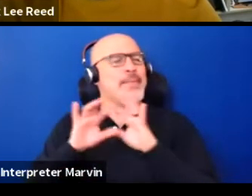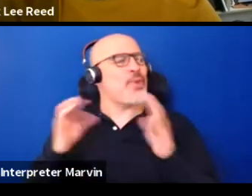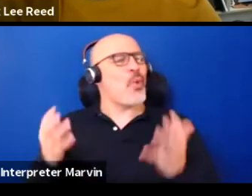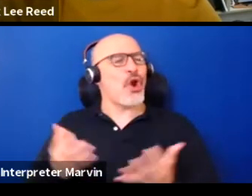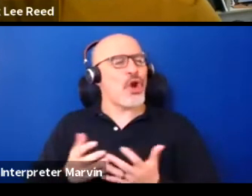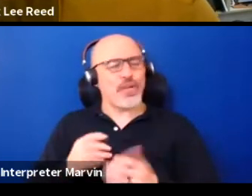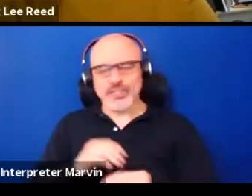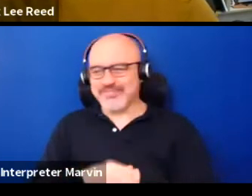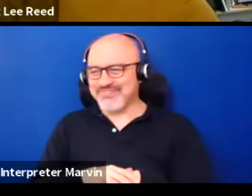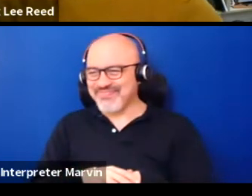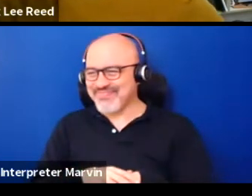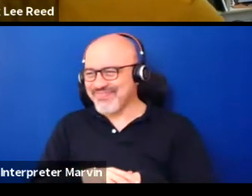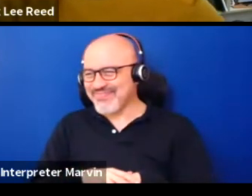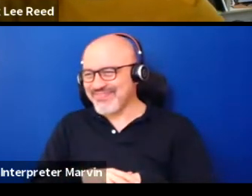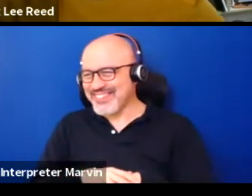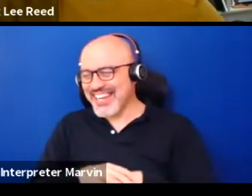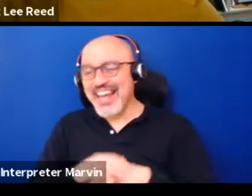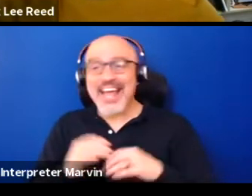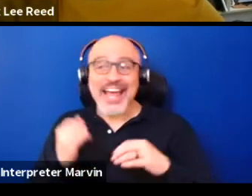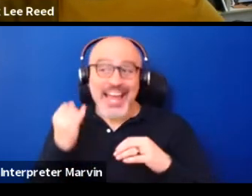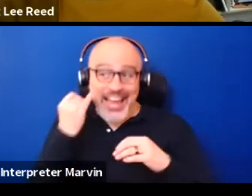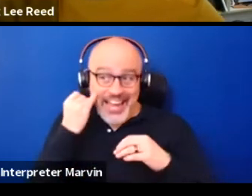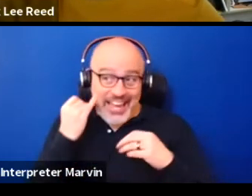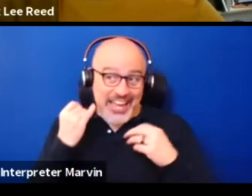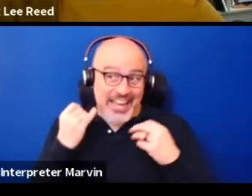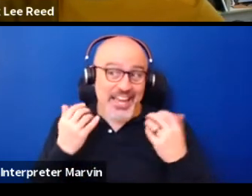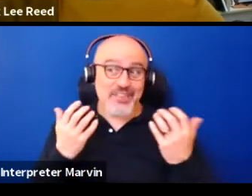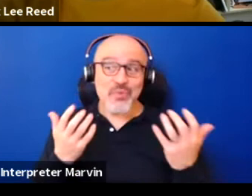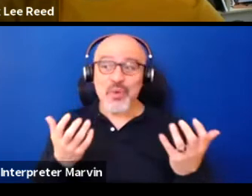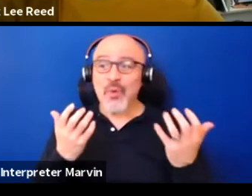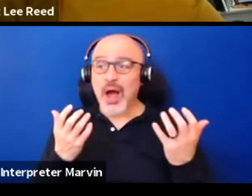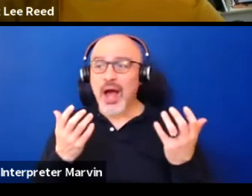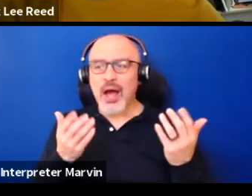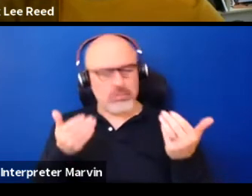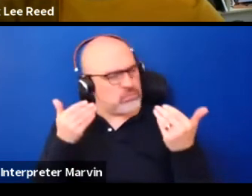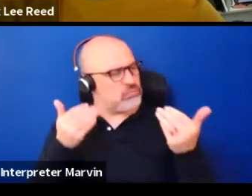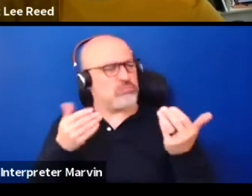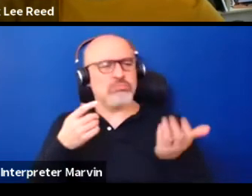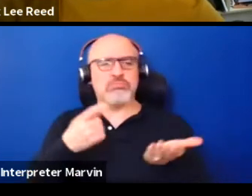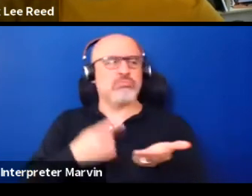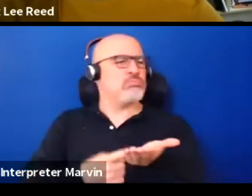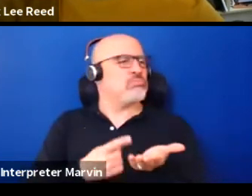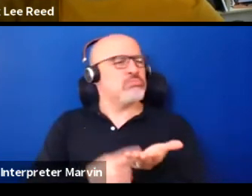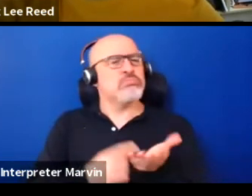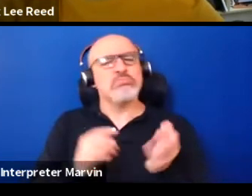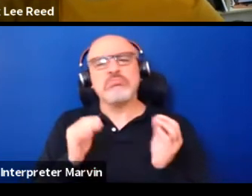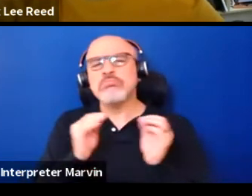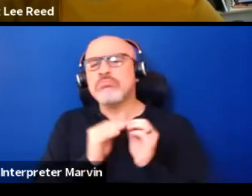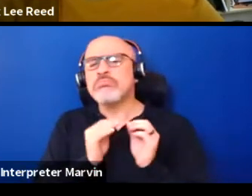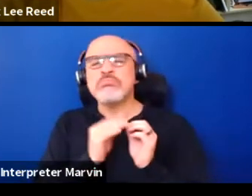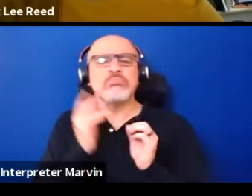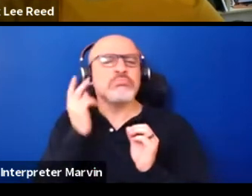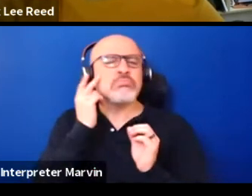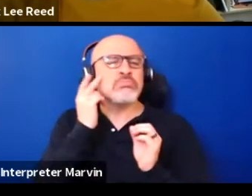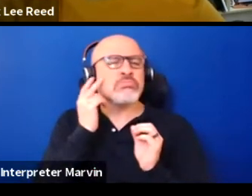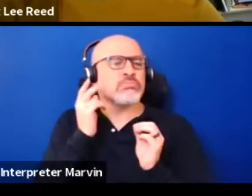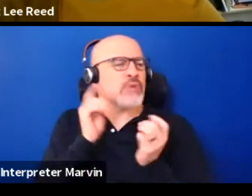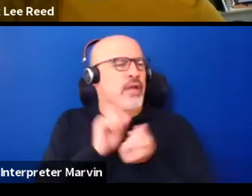we want to, let's keep talking for a bit longer and then we'll transition